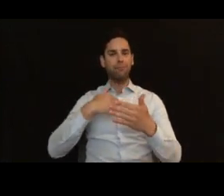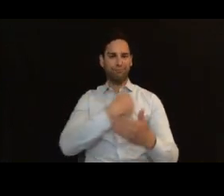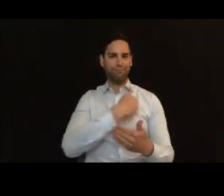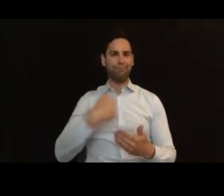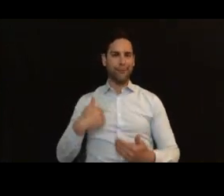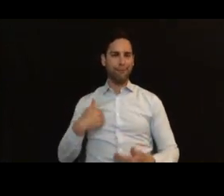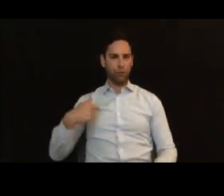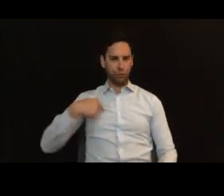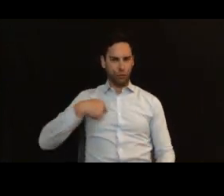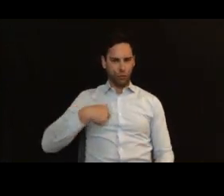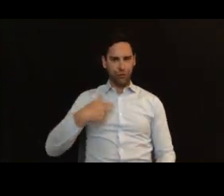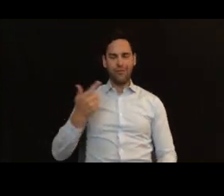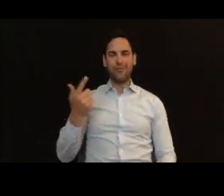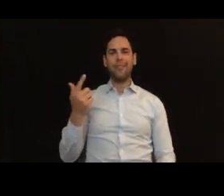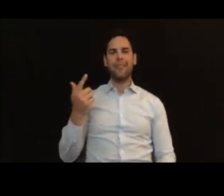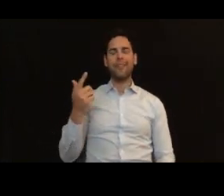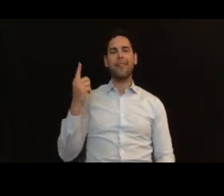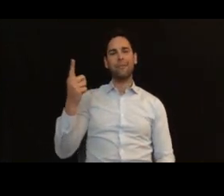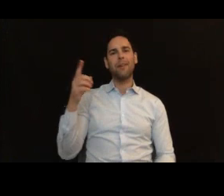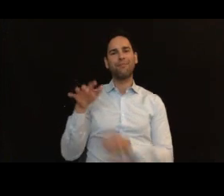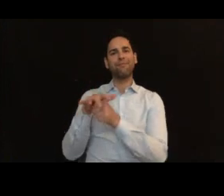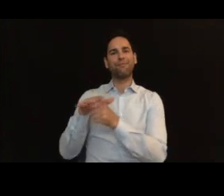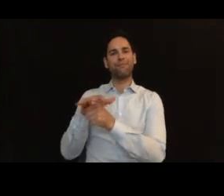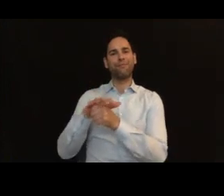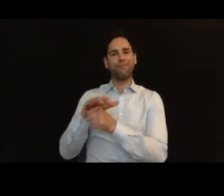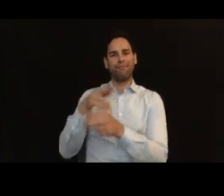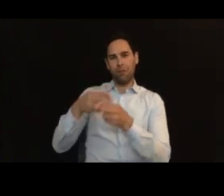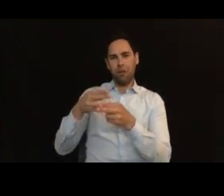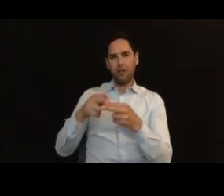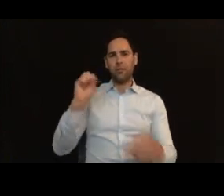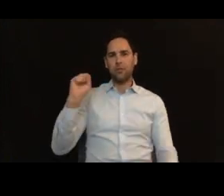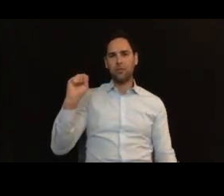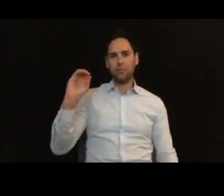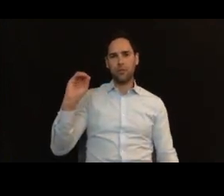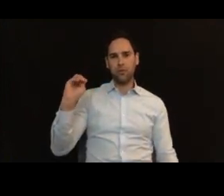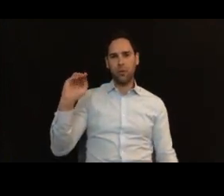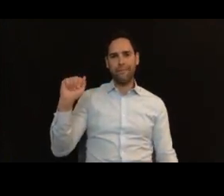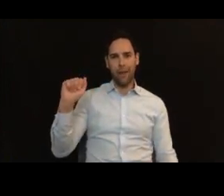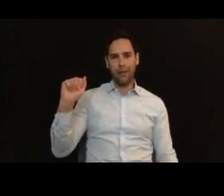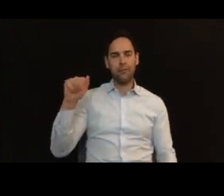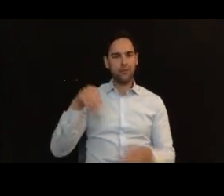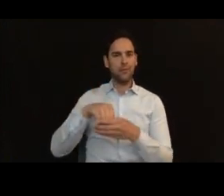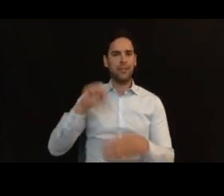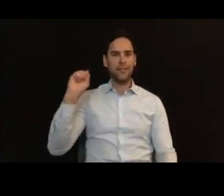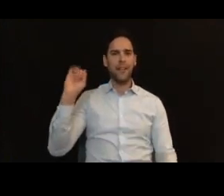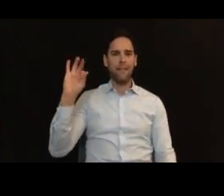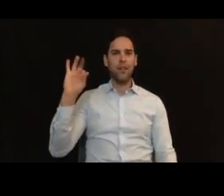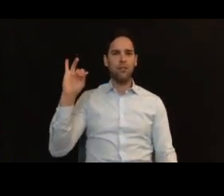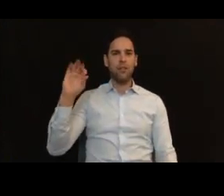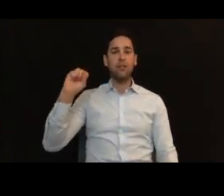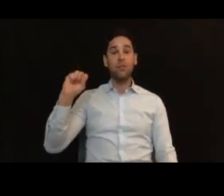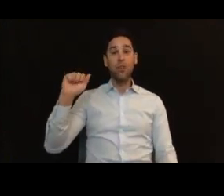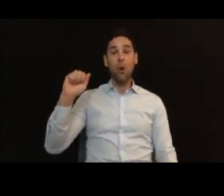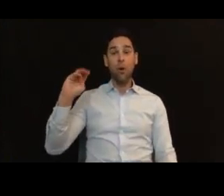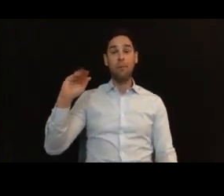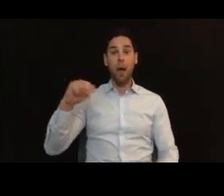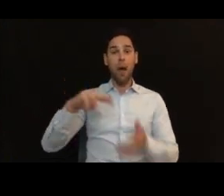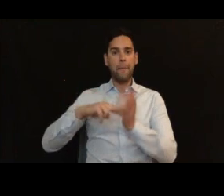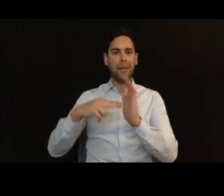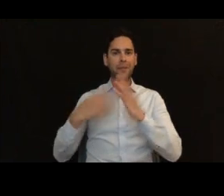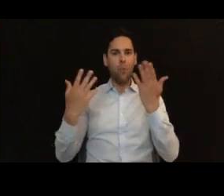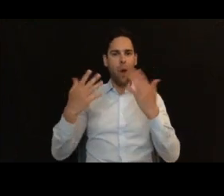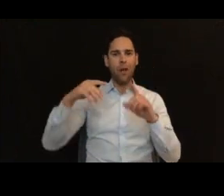community of drag queens in a neighborhood called Soma in San Francisco, and it's named Soma for south of Market Street. So Market